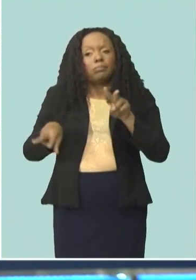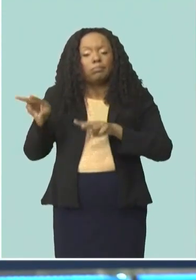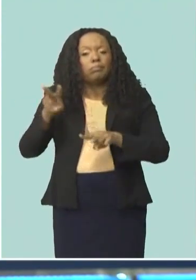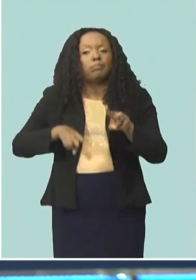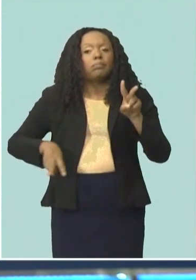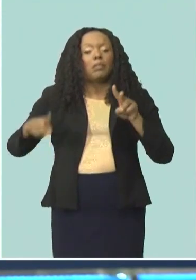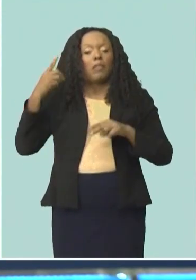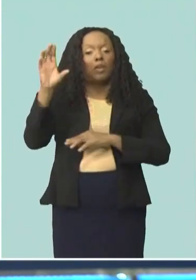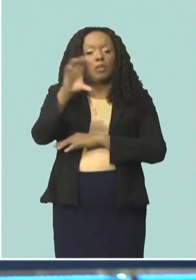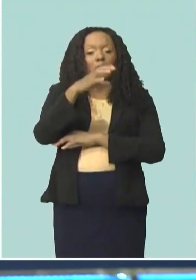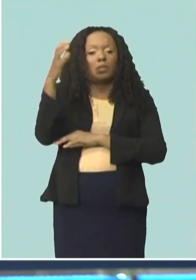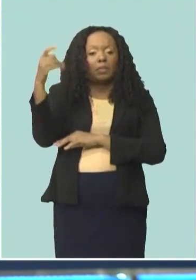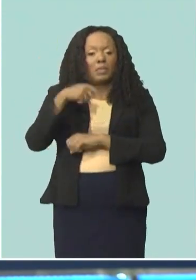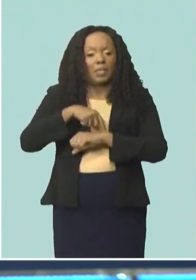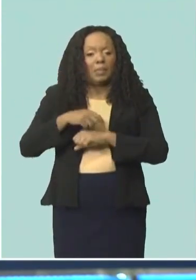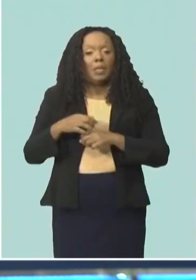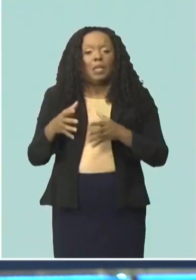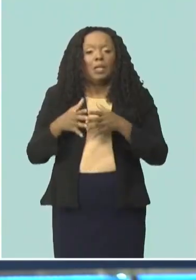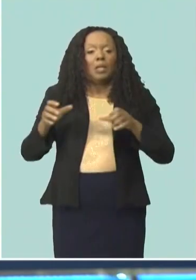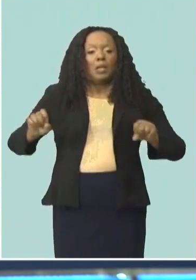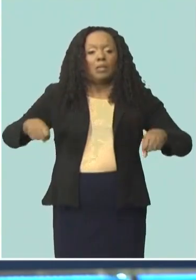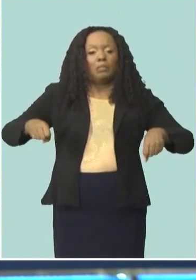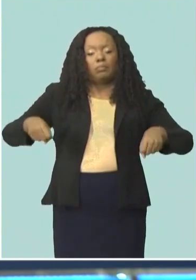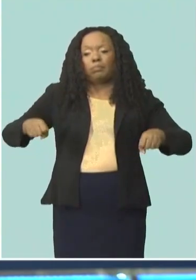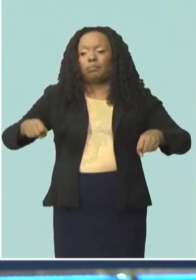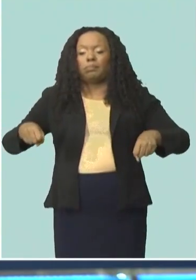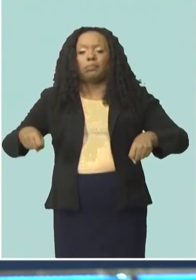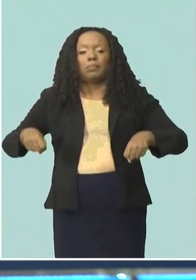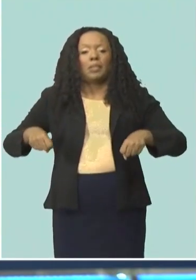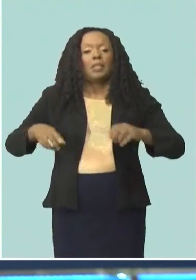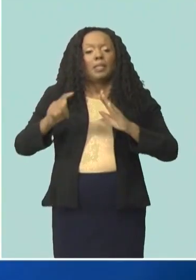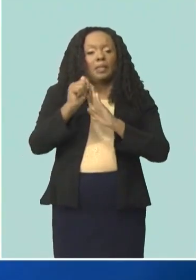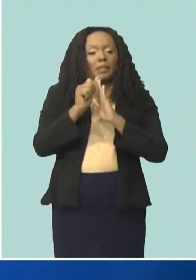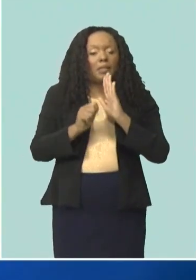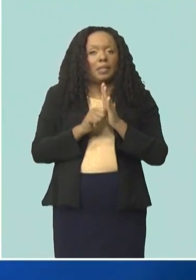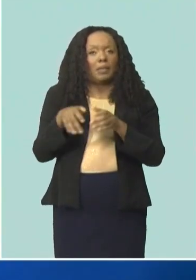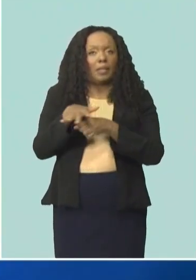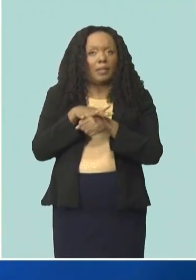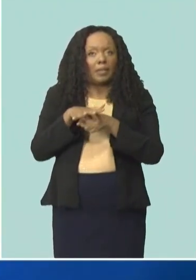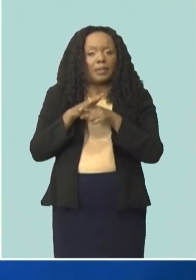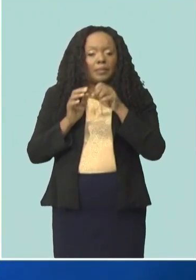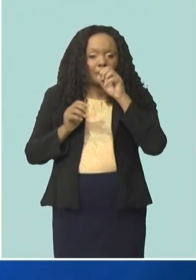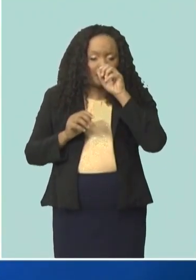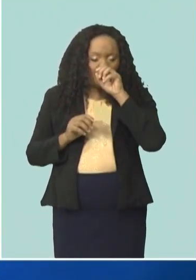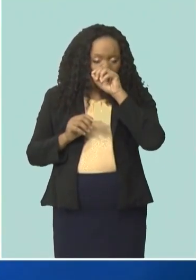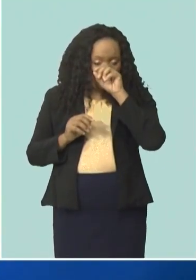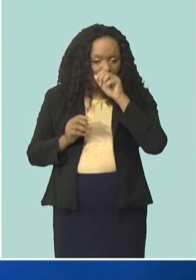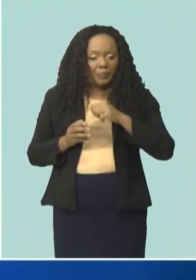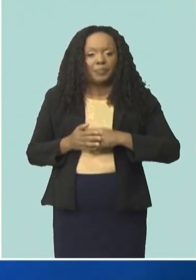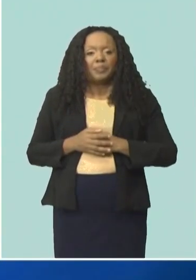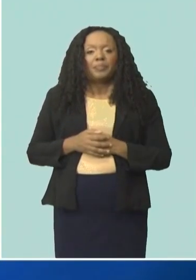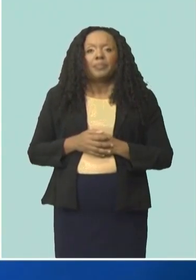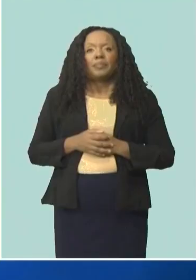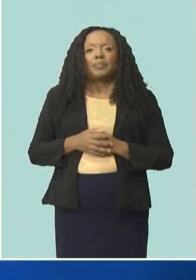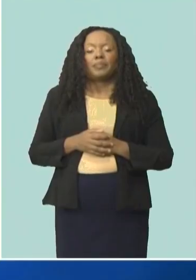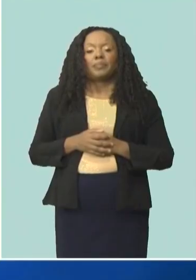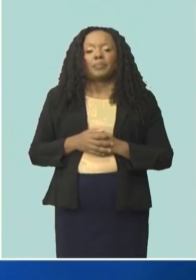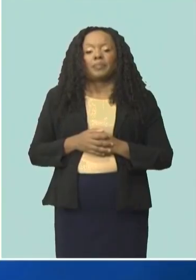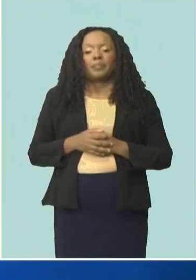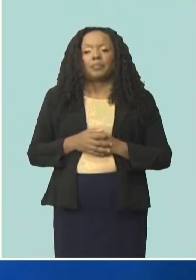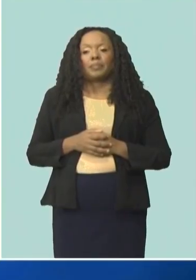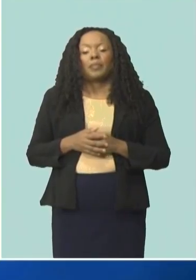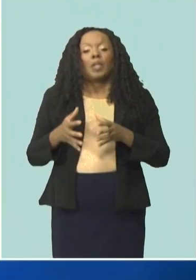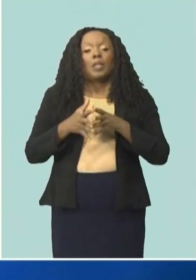being deployed on the main roads leading into Bridgetown. So cyclists will patrol those routes into Bridgetown,